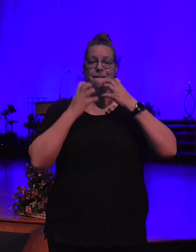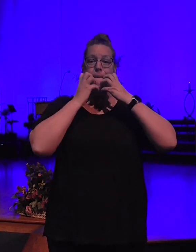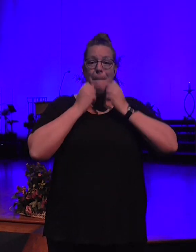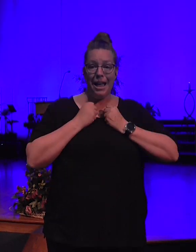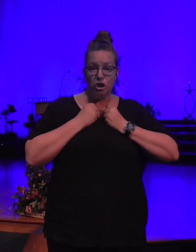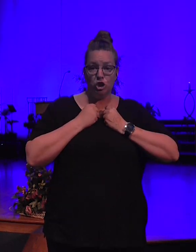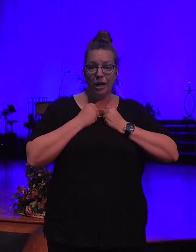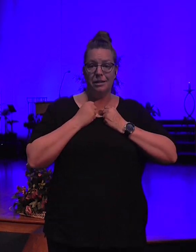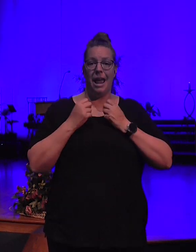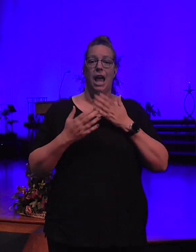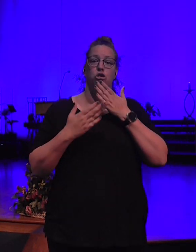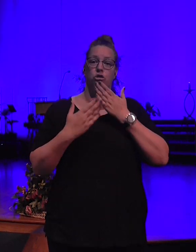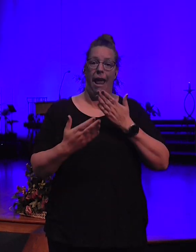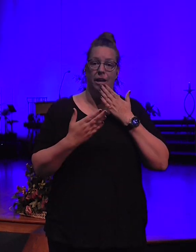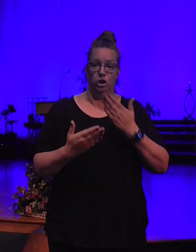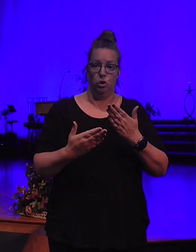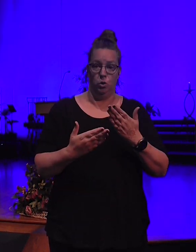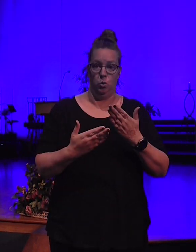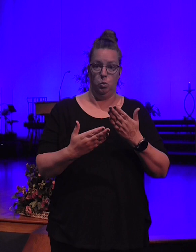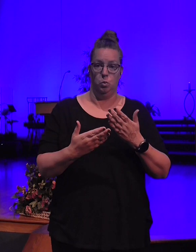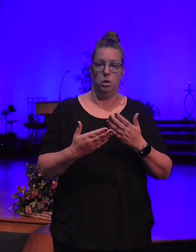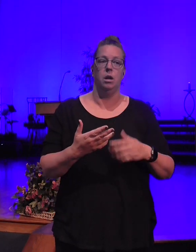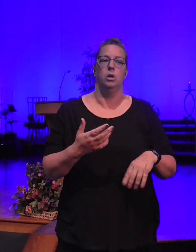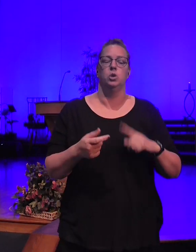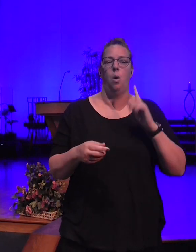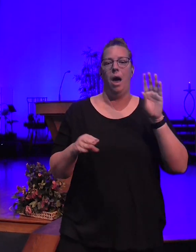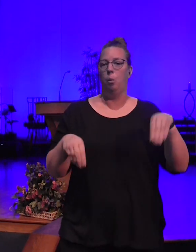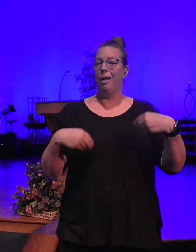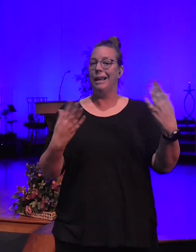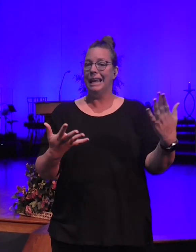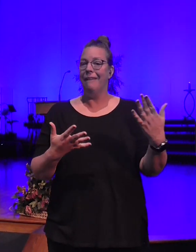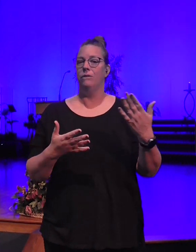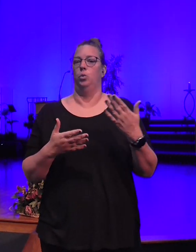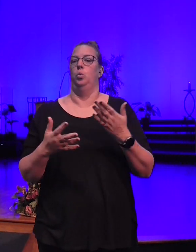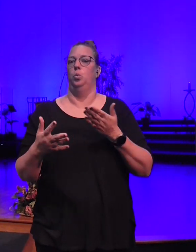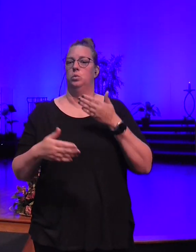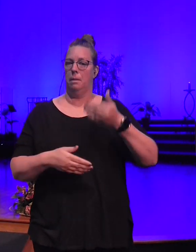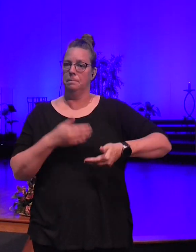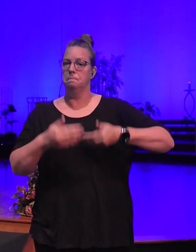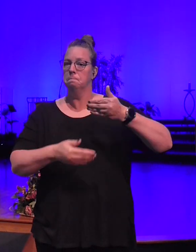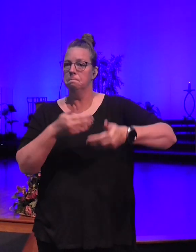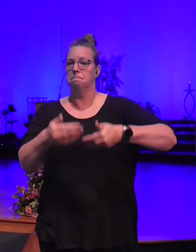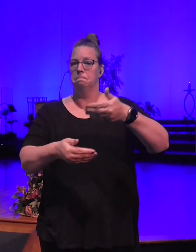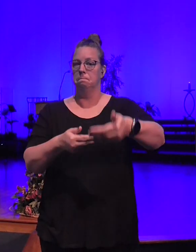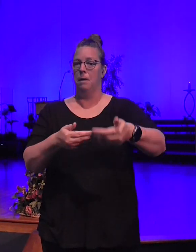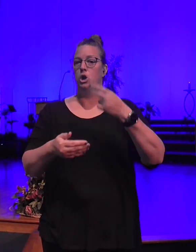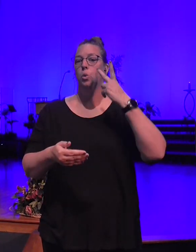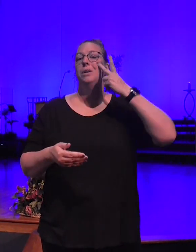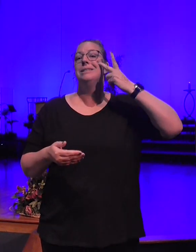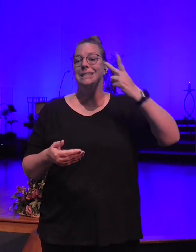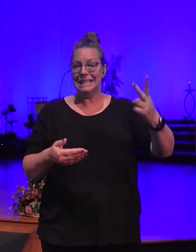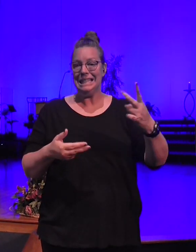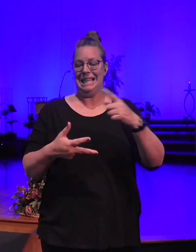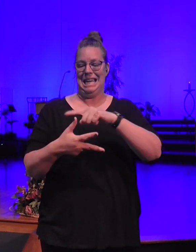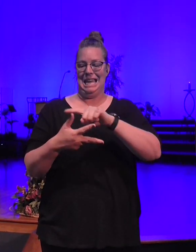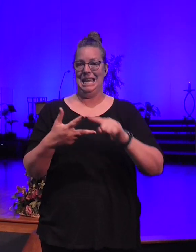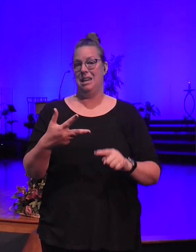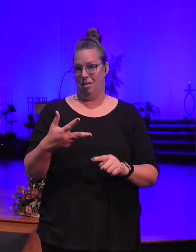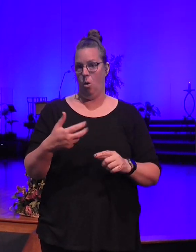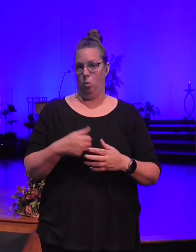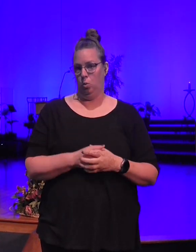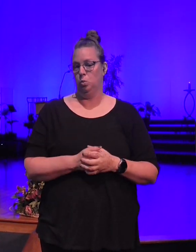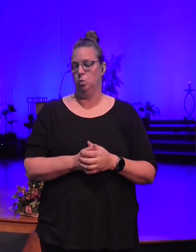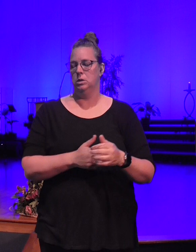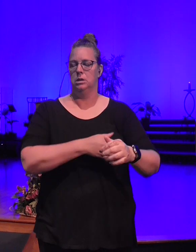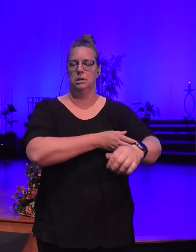gratitude. And I'm going to give you some steps you can go through, and you'll see that echo through each of those steps.